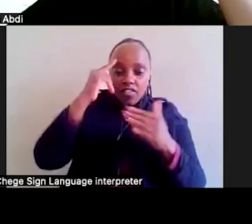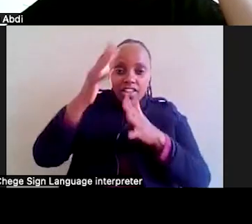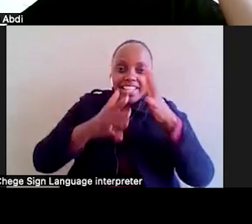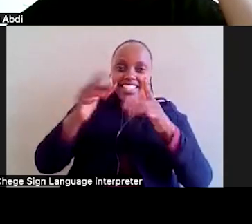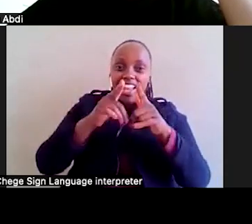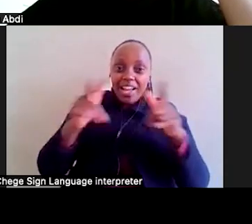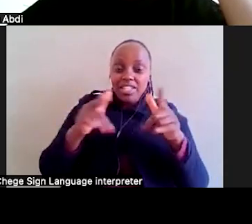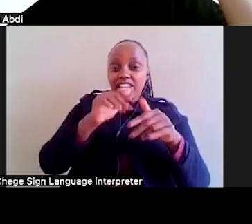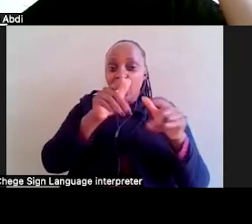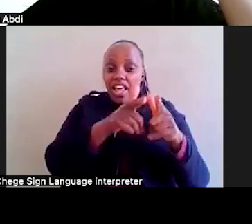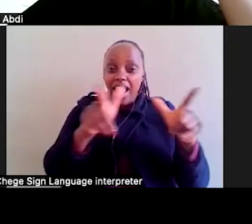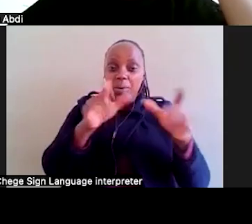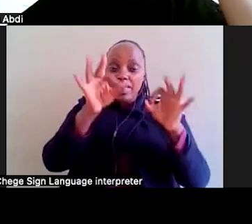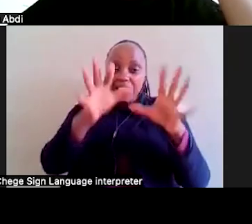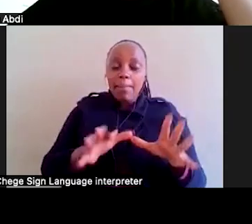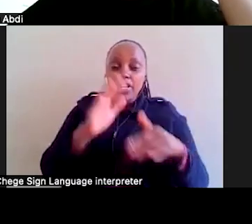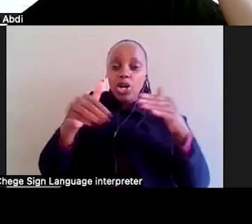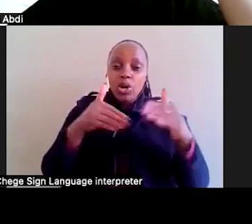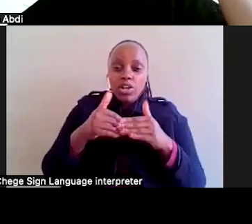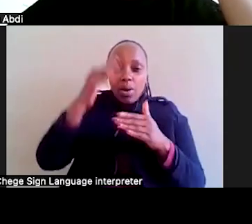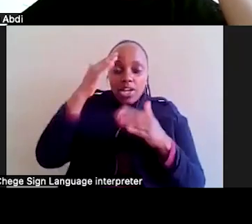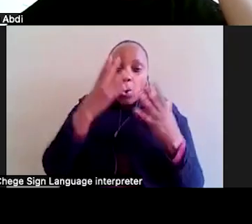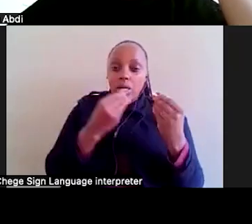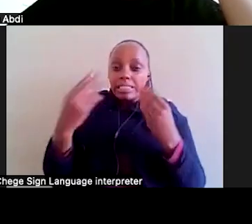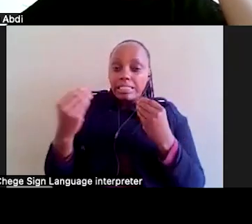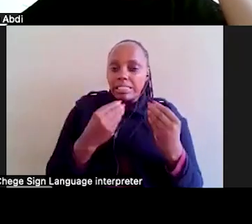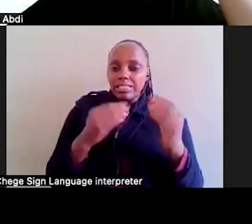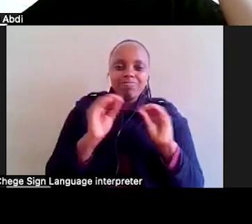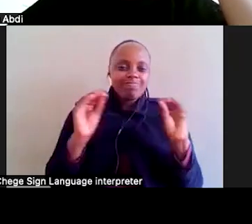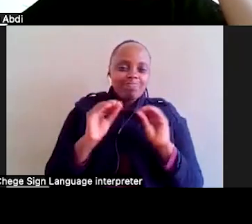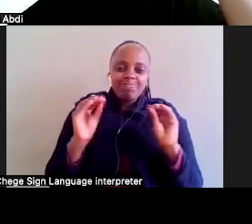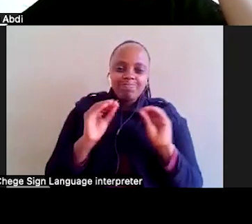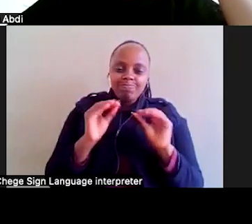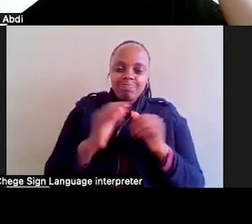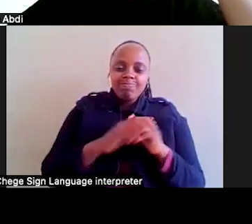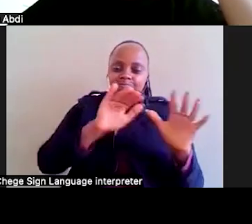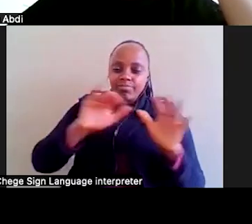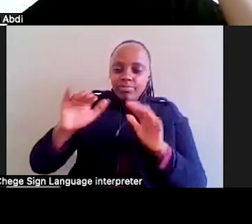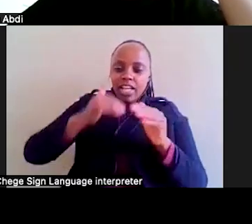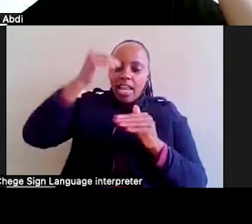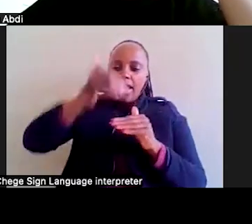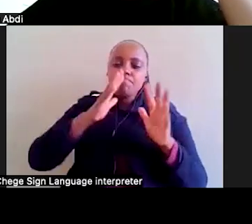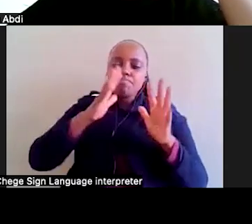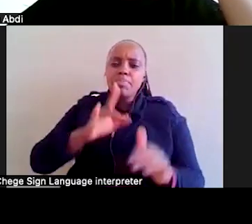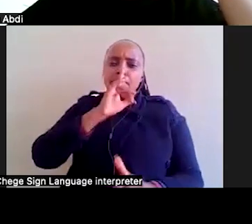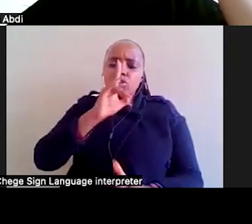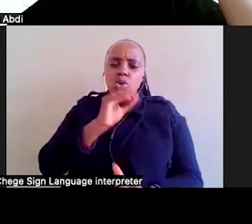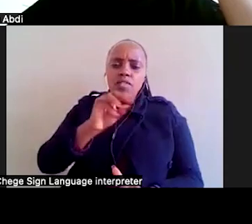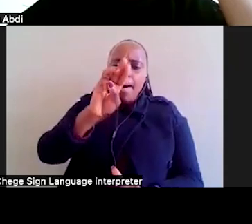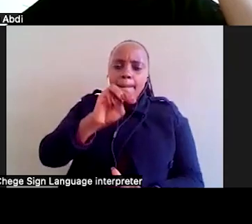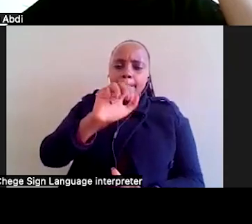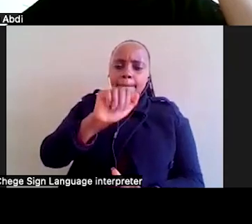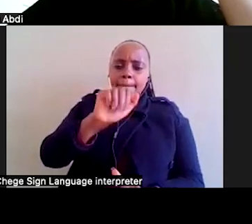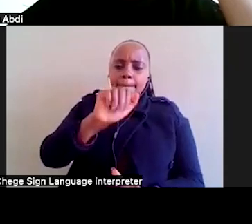the language interpreters. We know that it's not easy. So our next speaker, I'm not sure whether Marlet has come